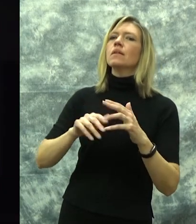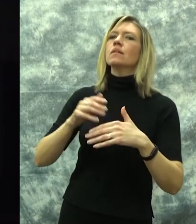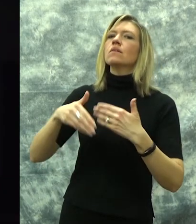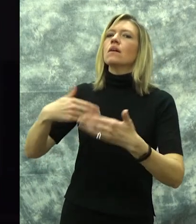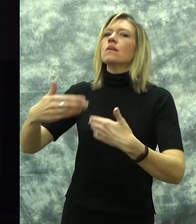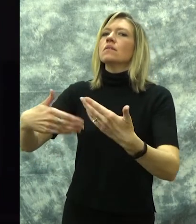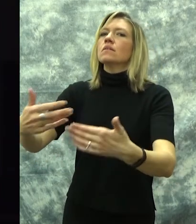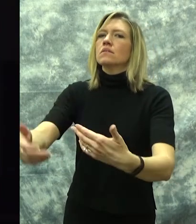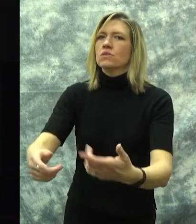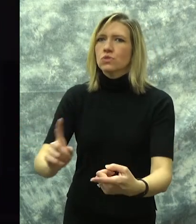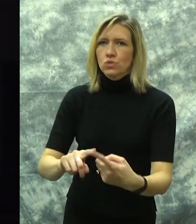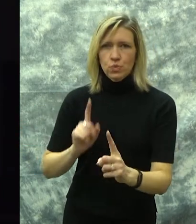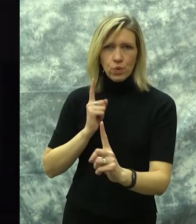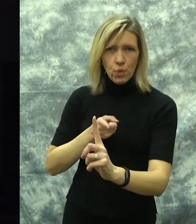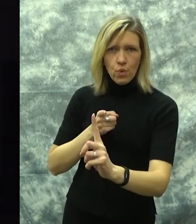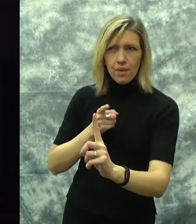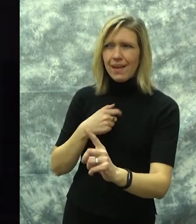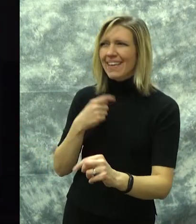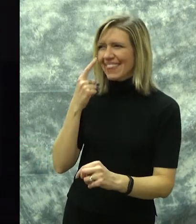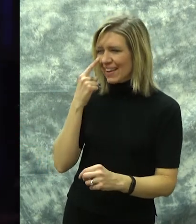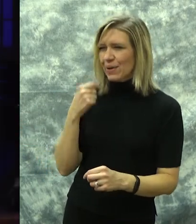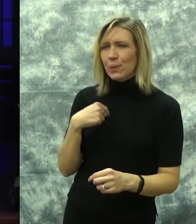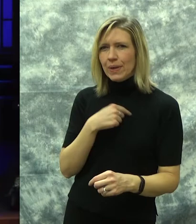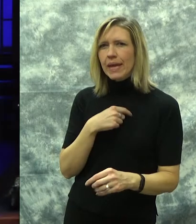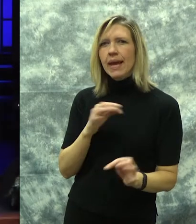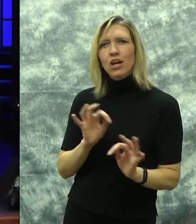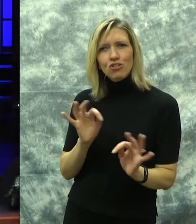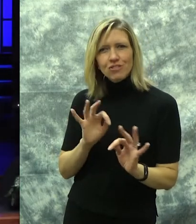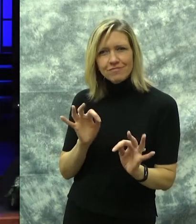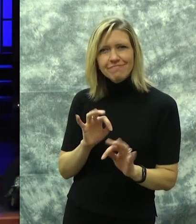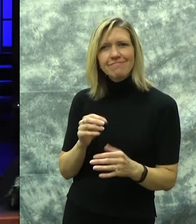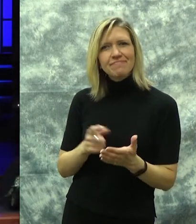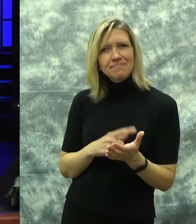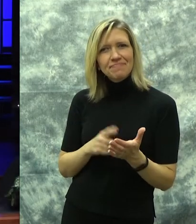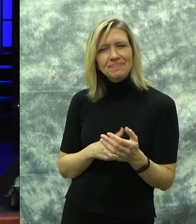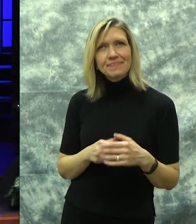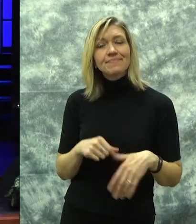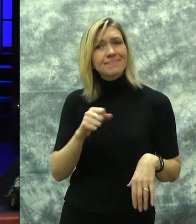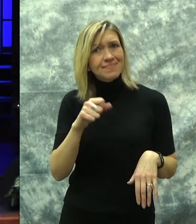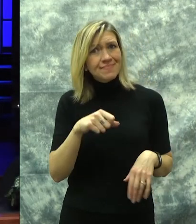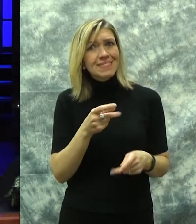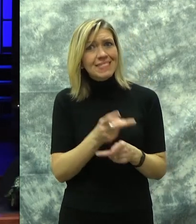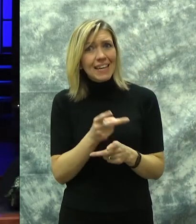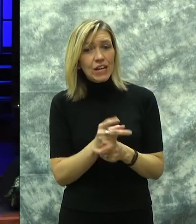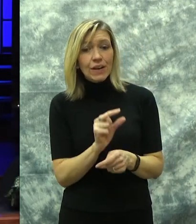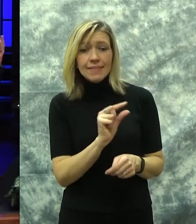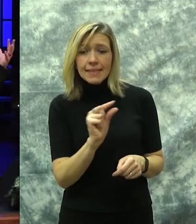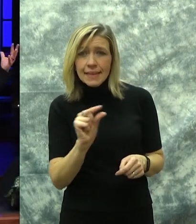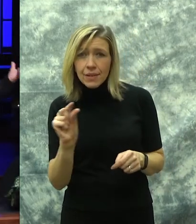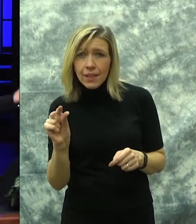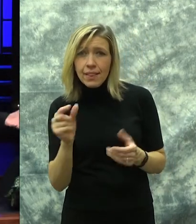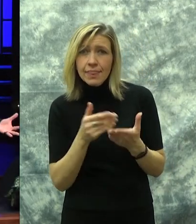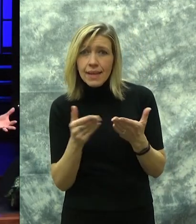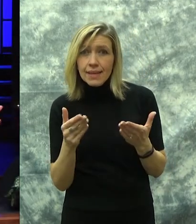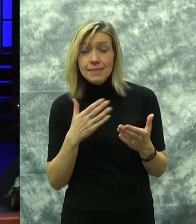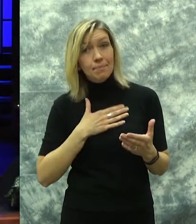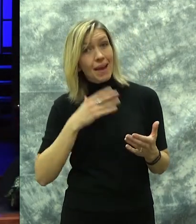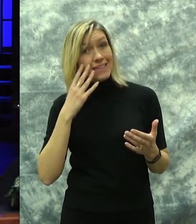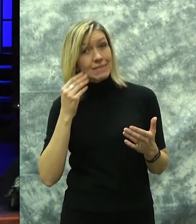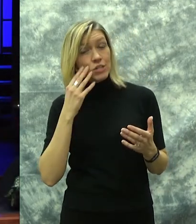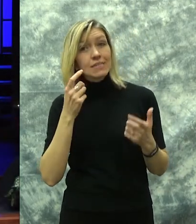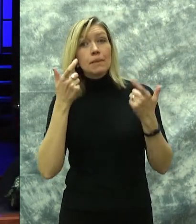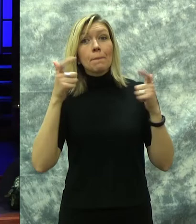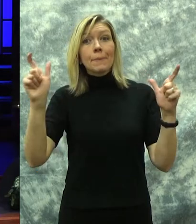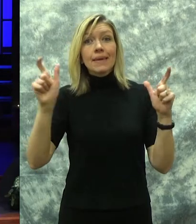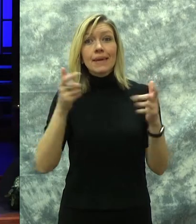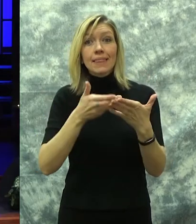think we do underestimate that at times. Yeah, and when we take care of the little things, in my experience, the big things take care of themselves. Yep.